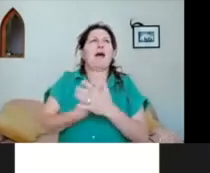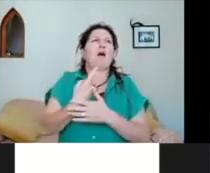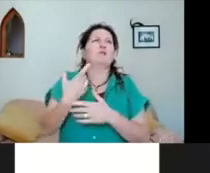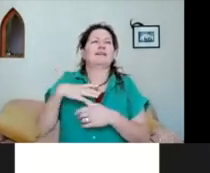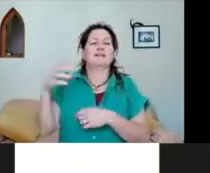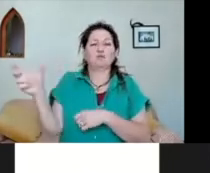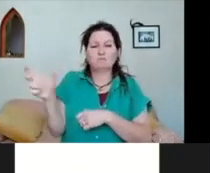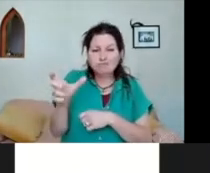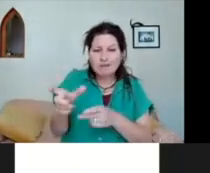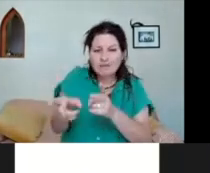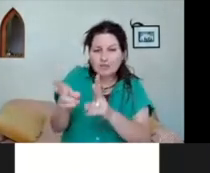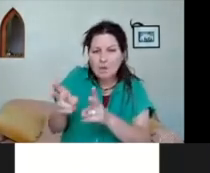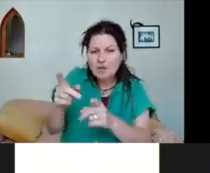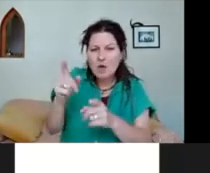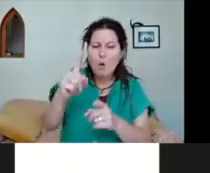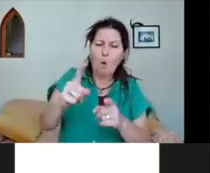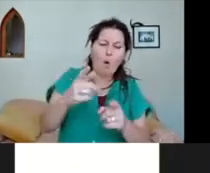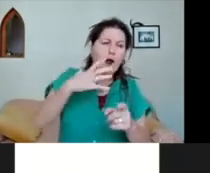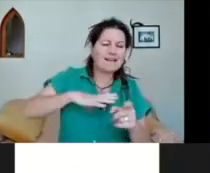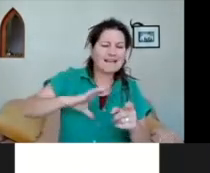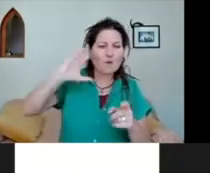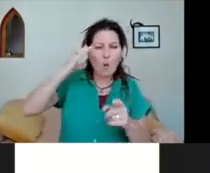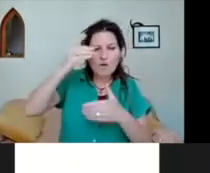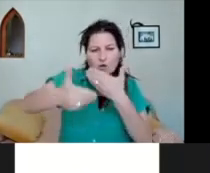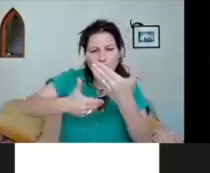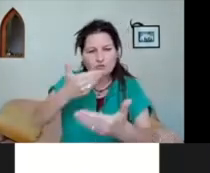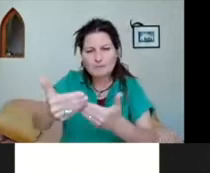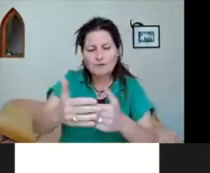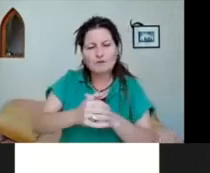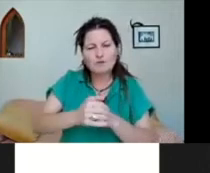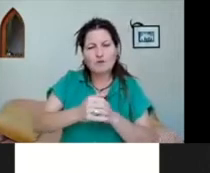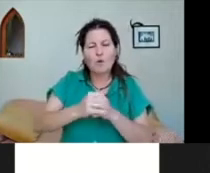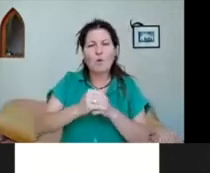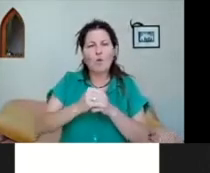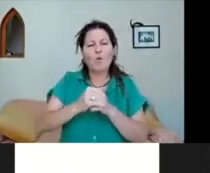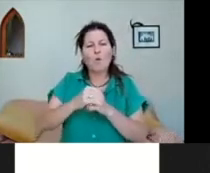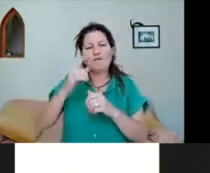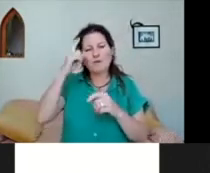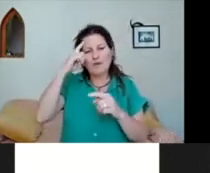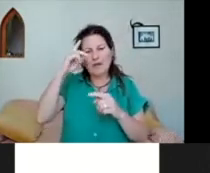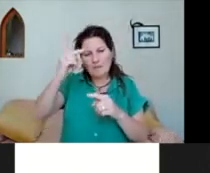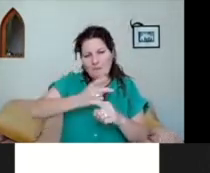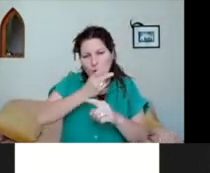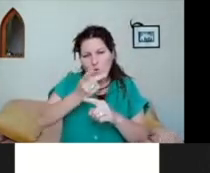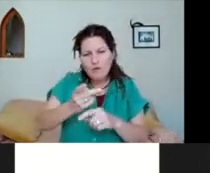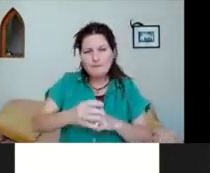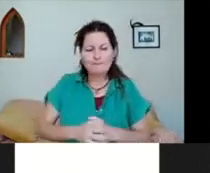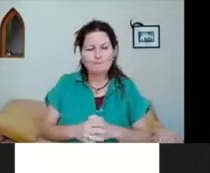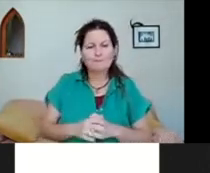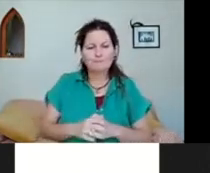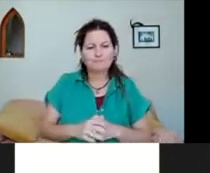also potentially having audio description. So it's thinking towards that. I must also say that